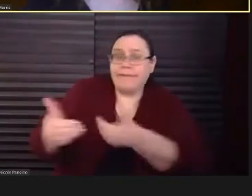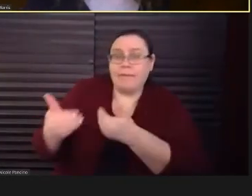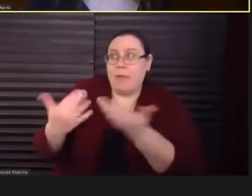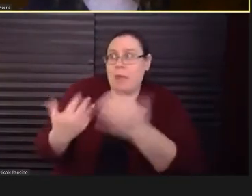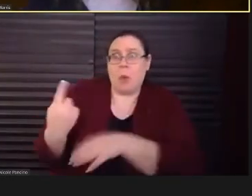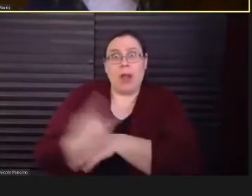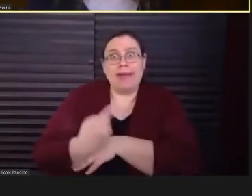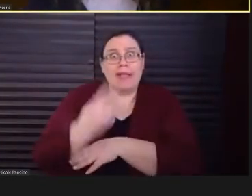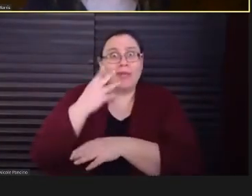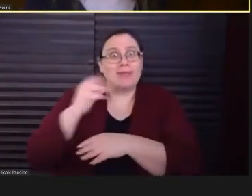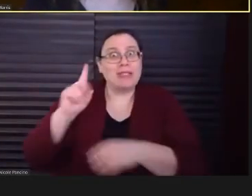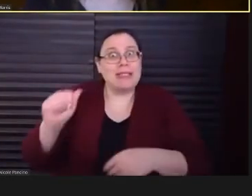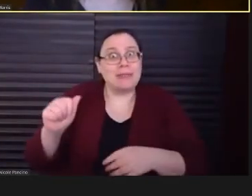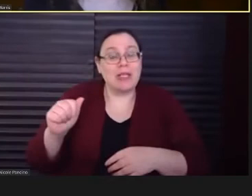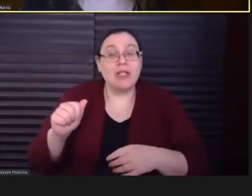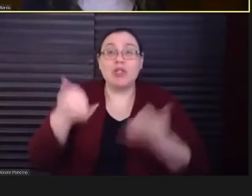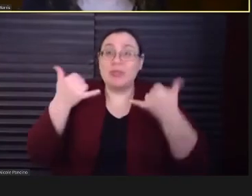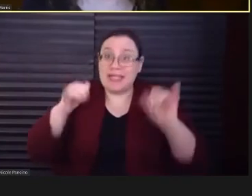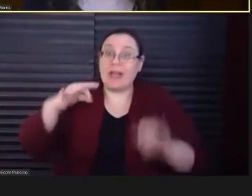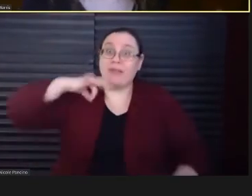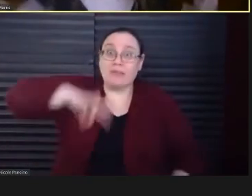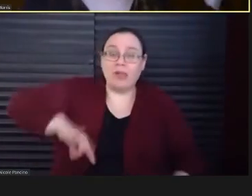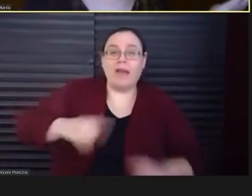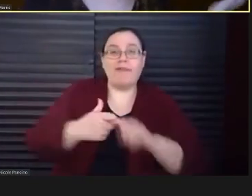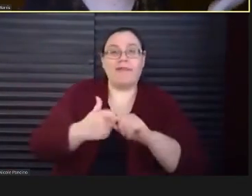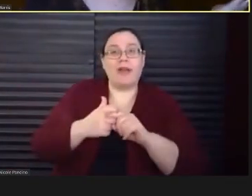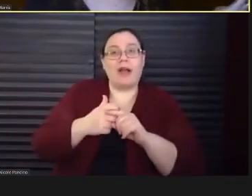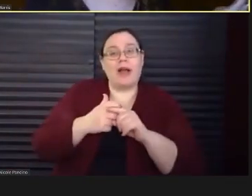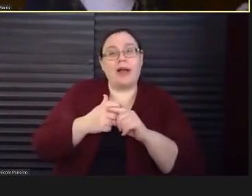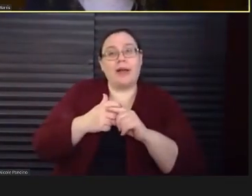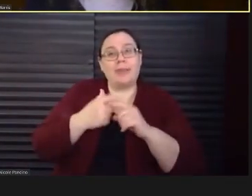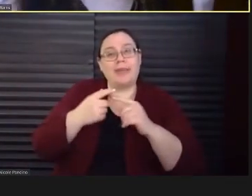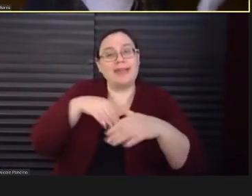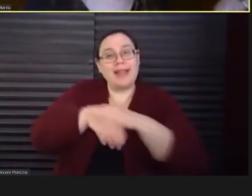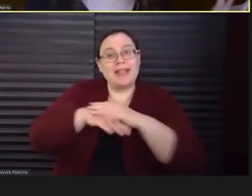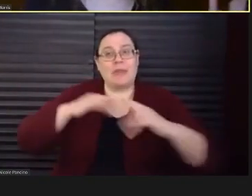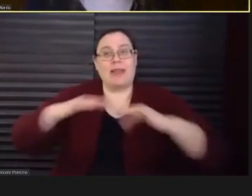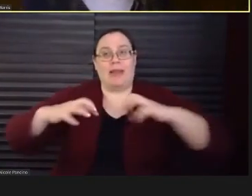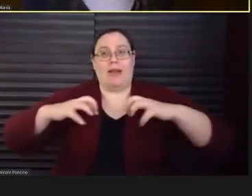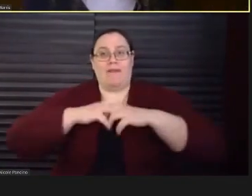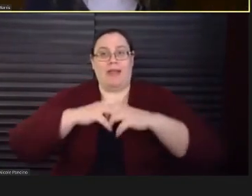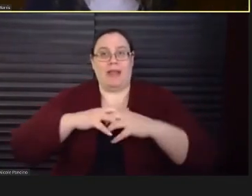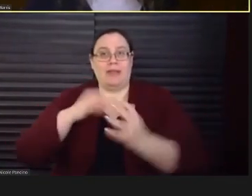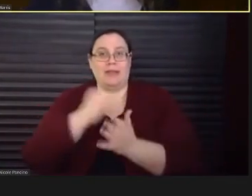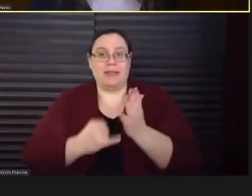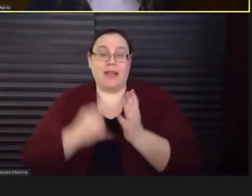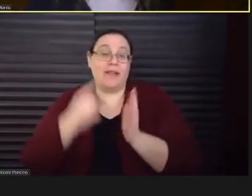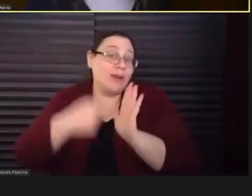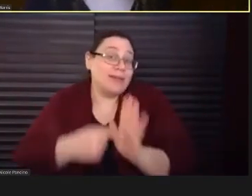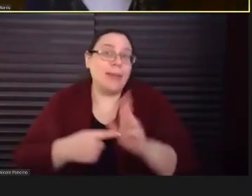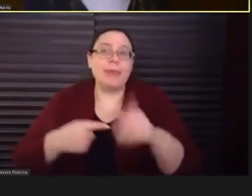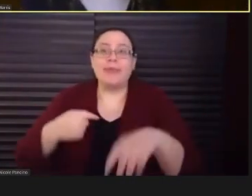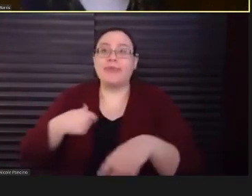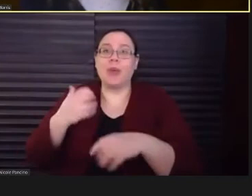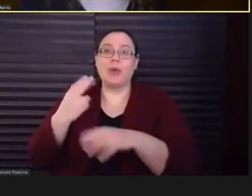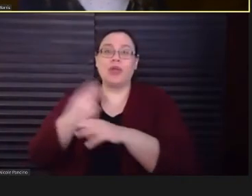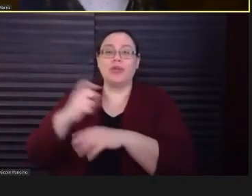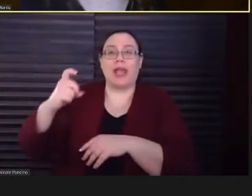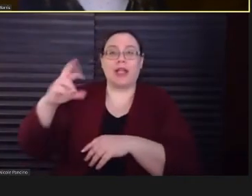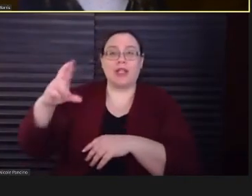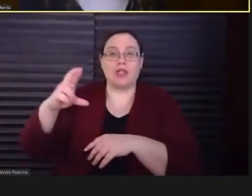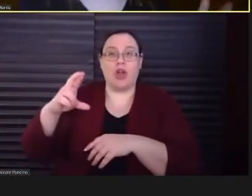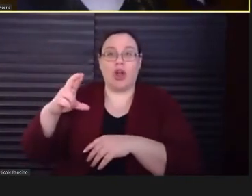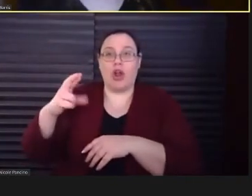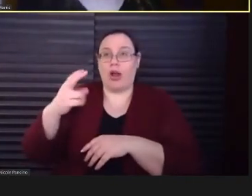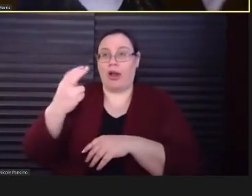to benefit from accessible interface designs. So for example, if I want to use an extended reality headset in